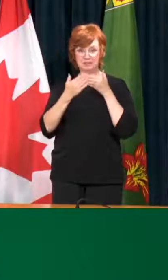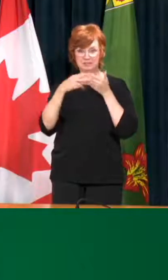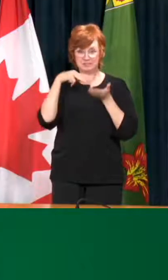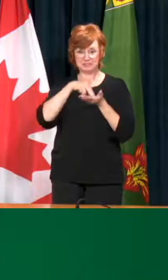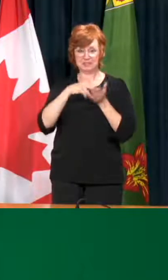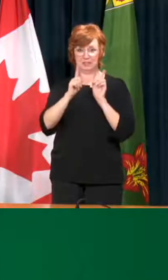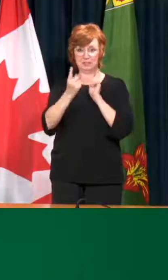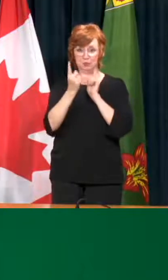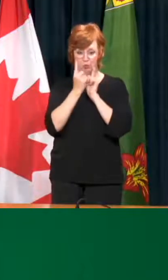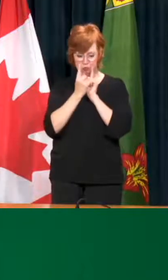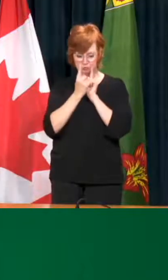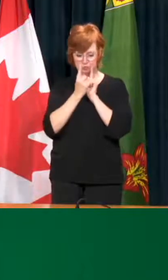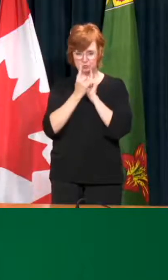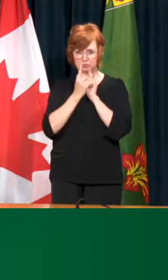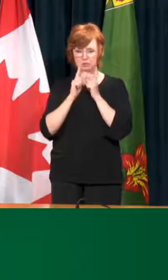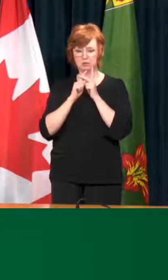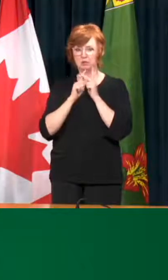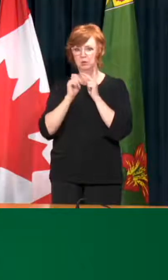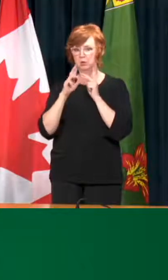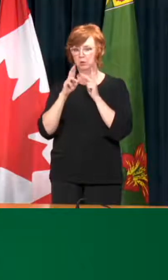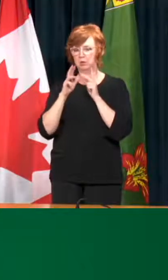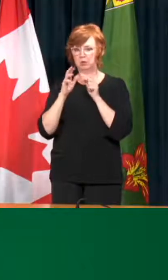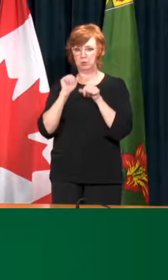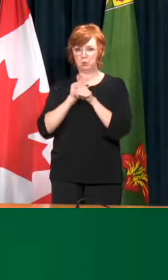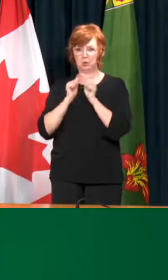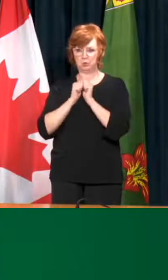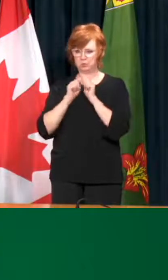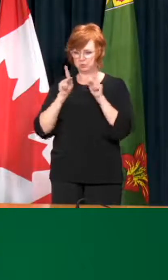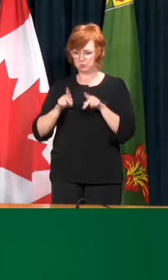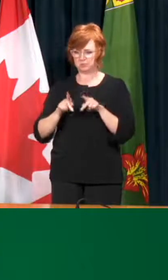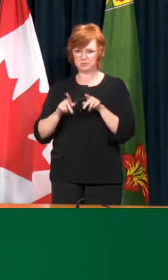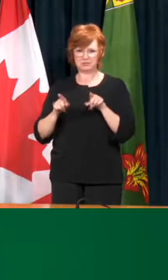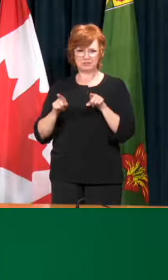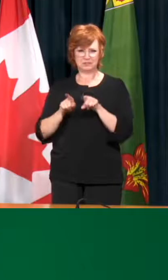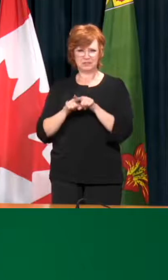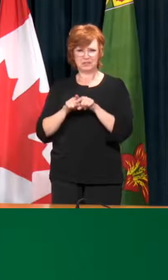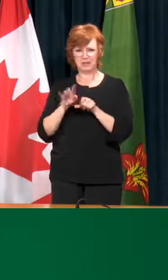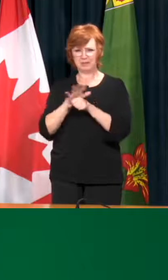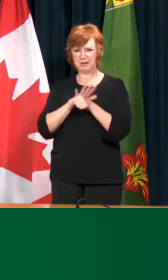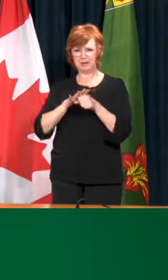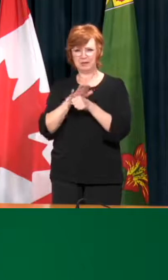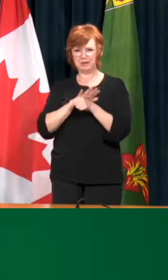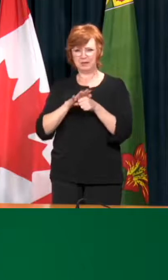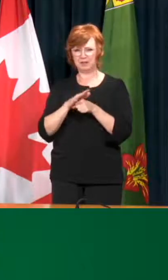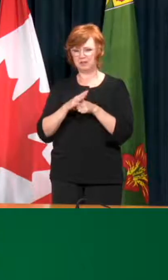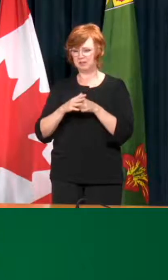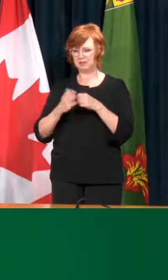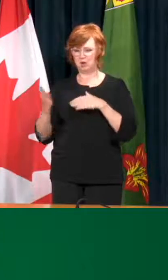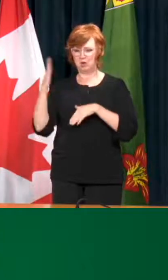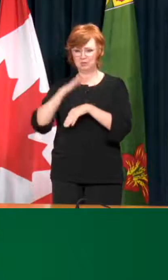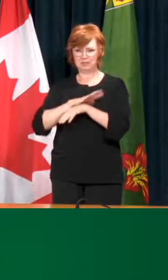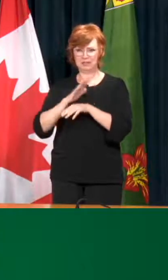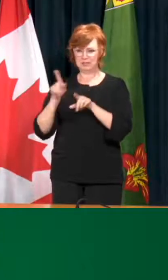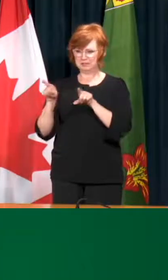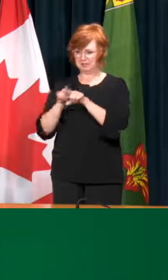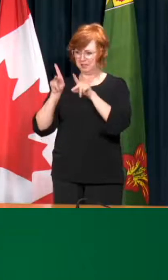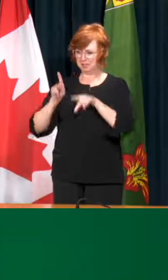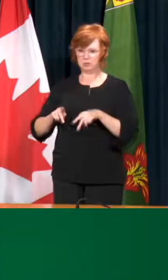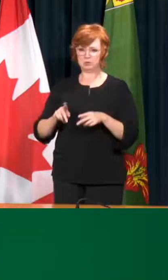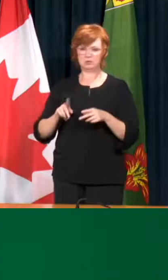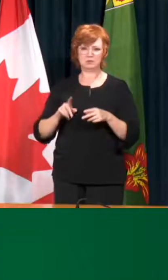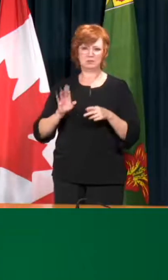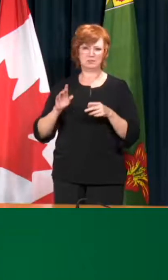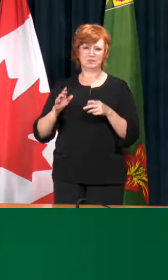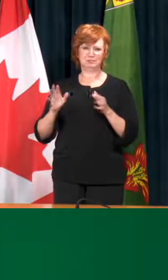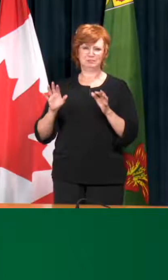setting at home, you may be together for hours, around food and drink. So those are the settings where transmission risk is higher. And if you just pass by